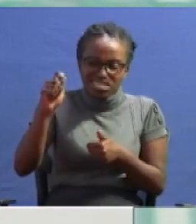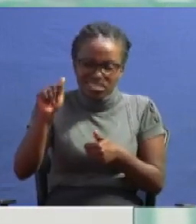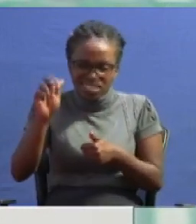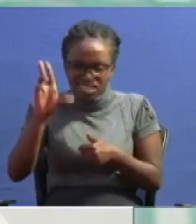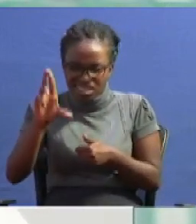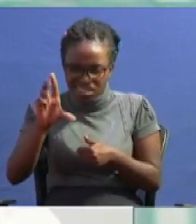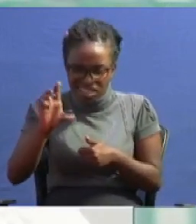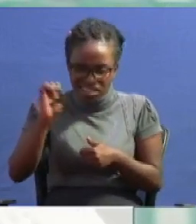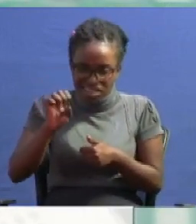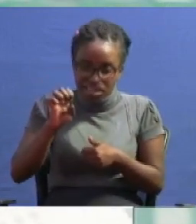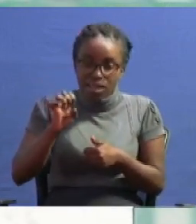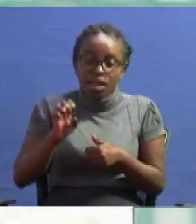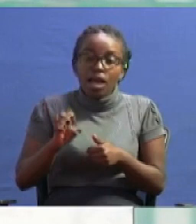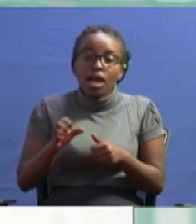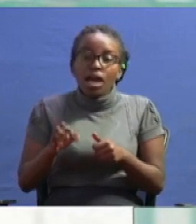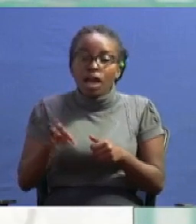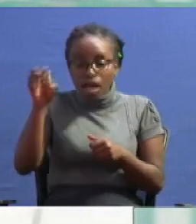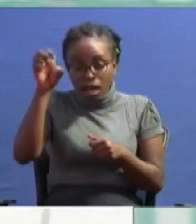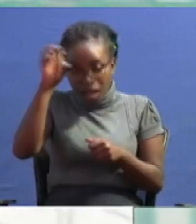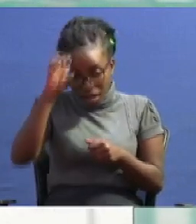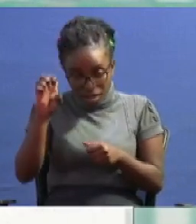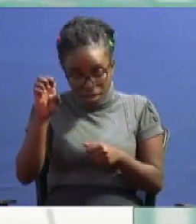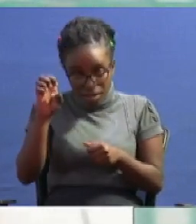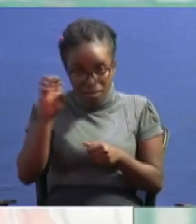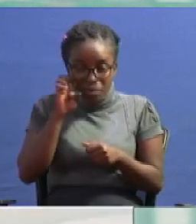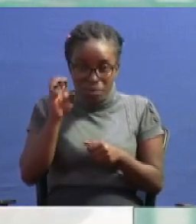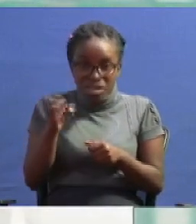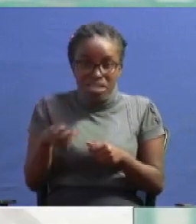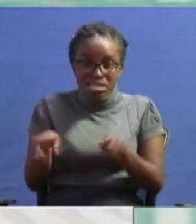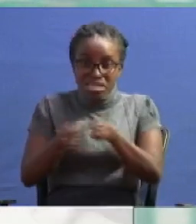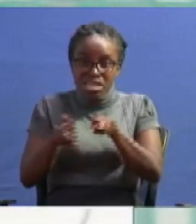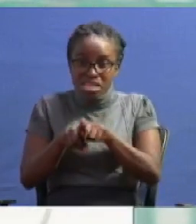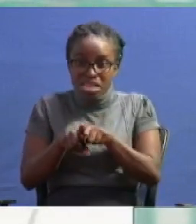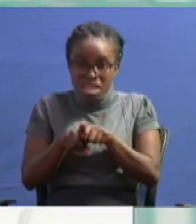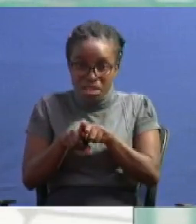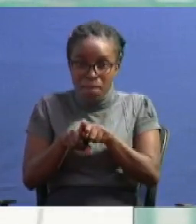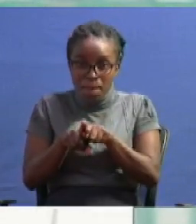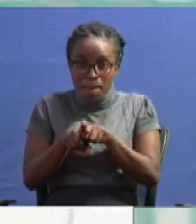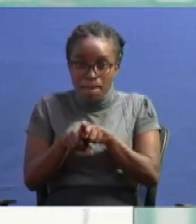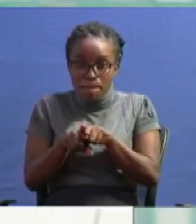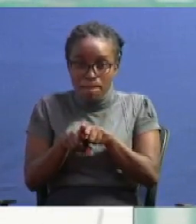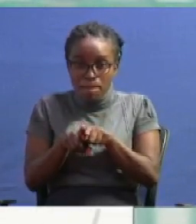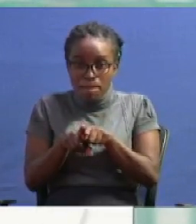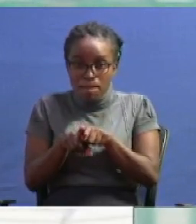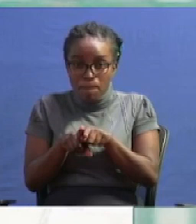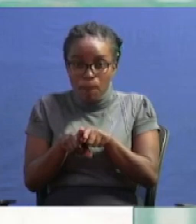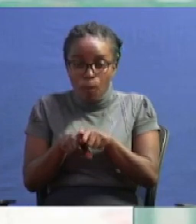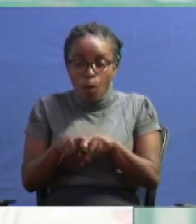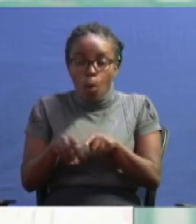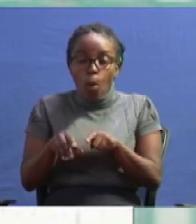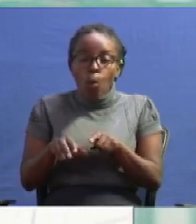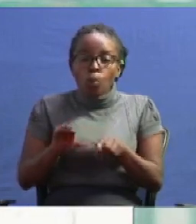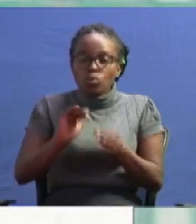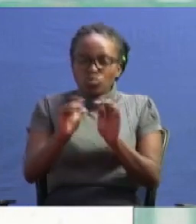a shilling in Eldoret. What's tribal about that? We're not in any way trying to downplay or demean any community. We're just